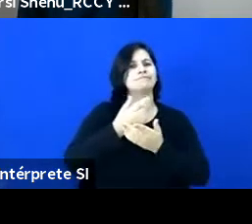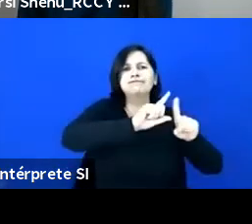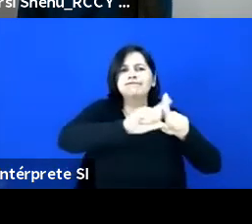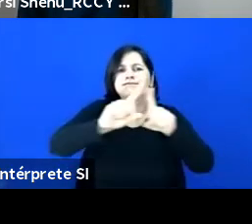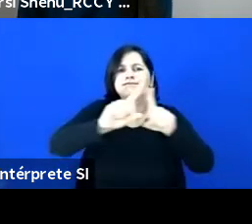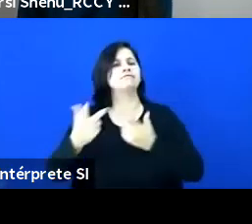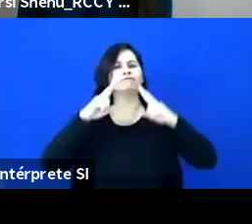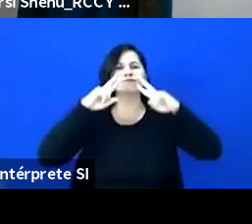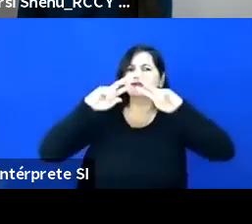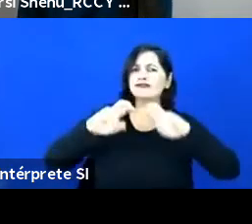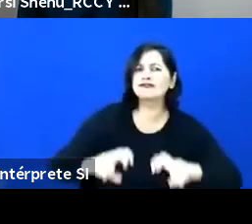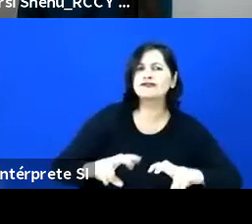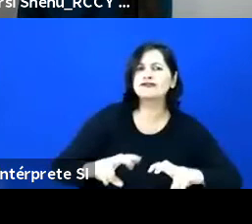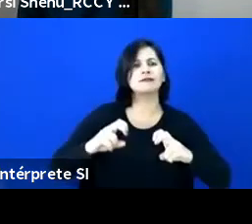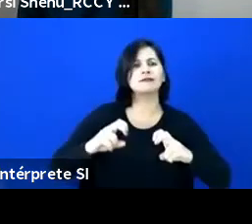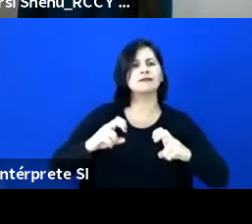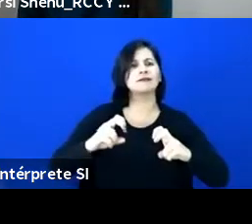that you can find in